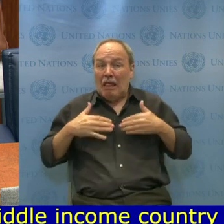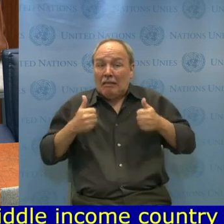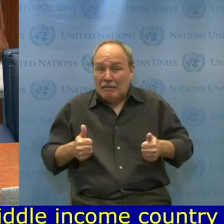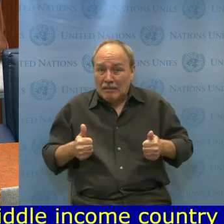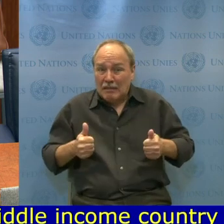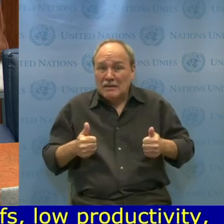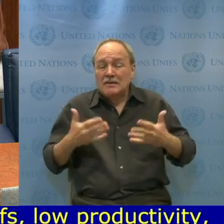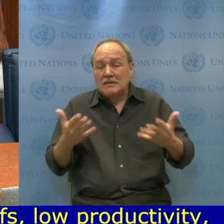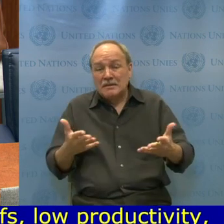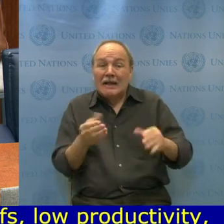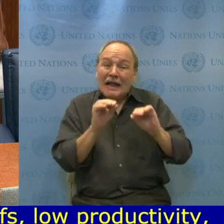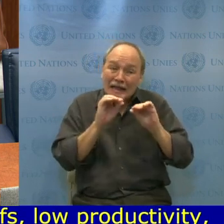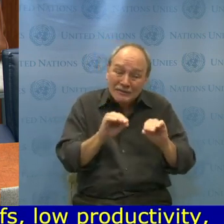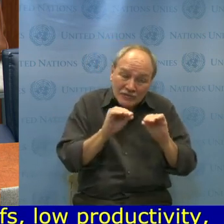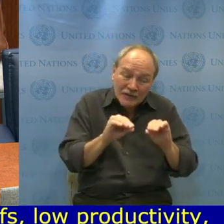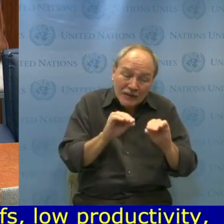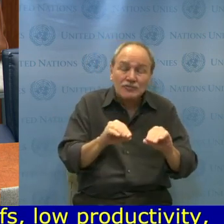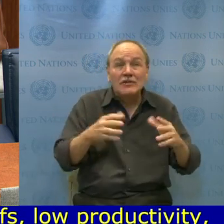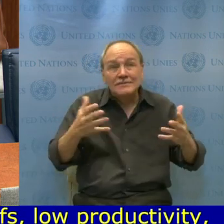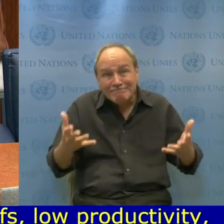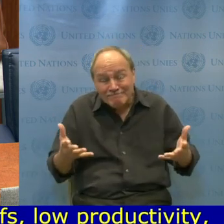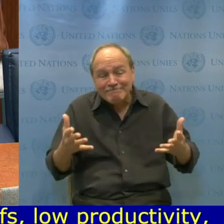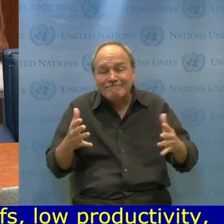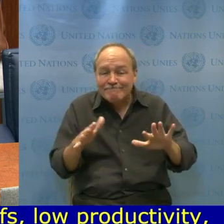and education. And